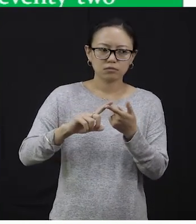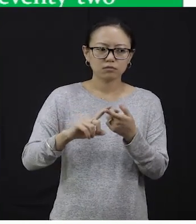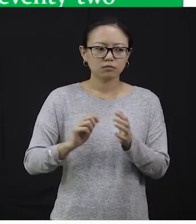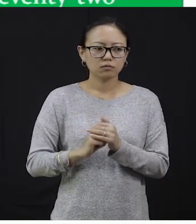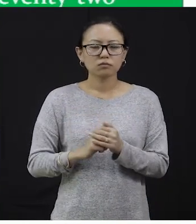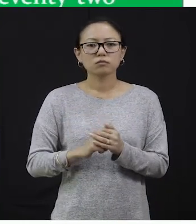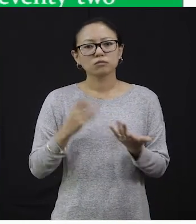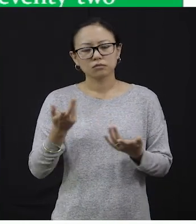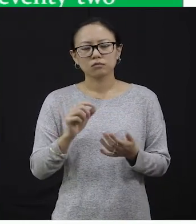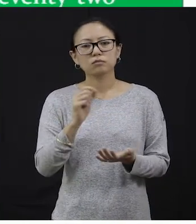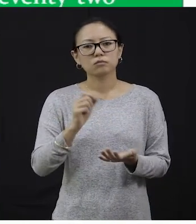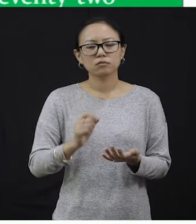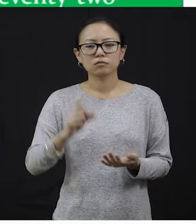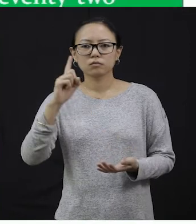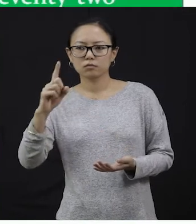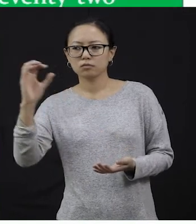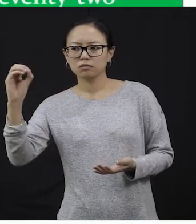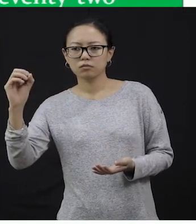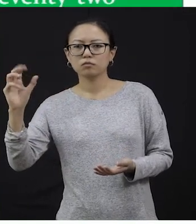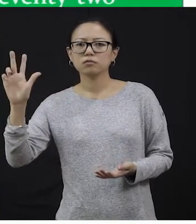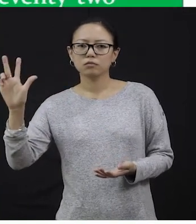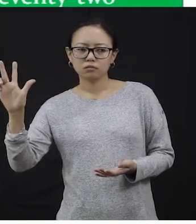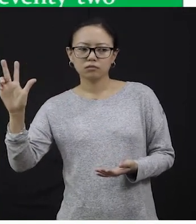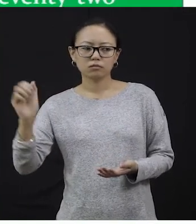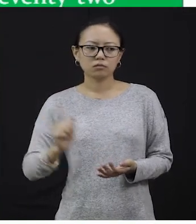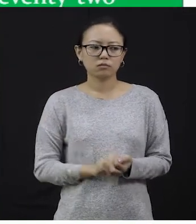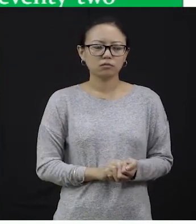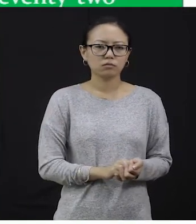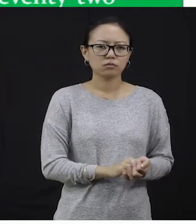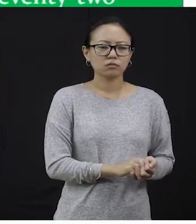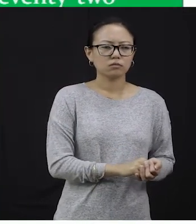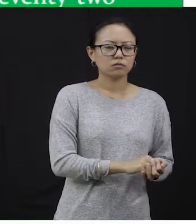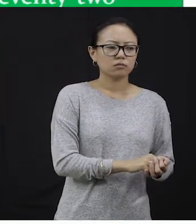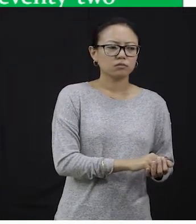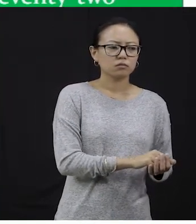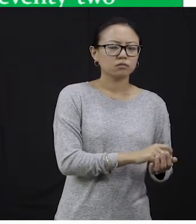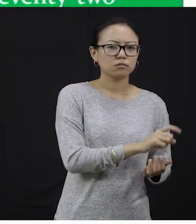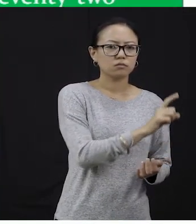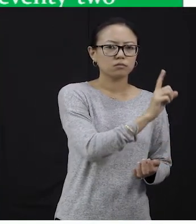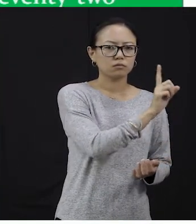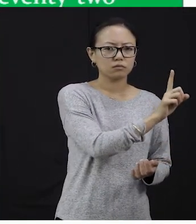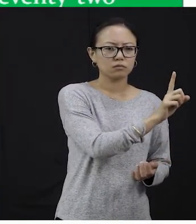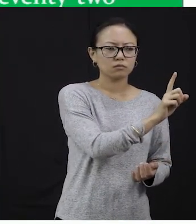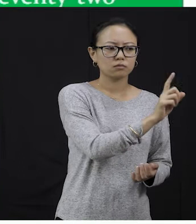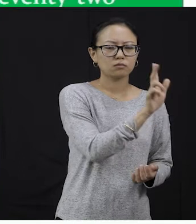108. So this is your 108. The next number is already done for us. Let's just read it out.